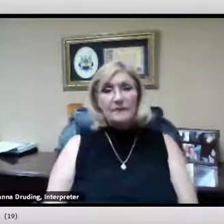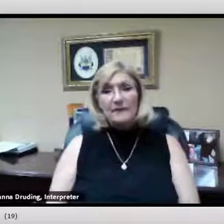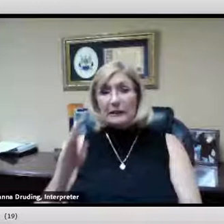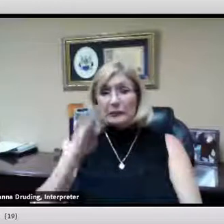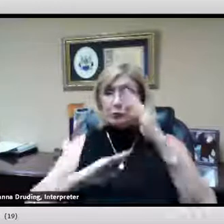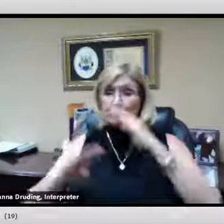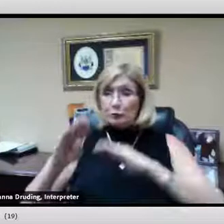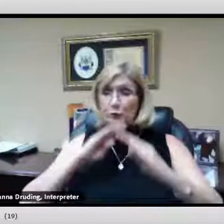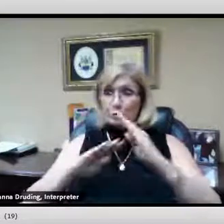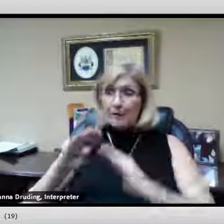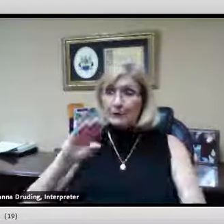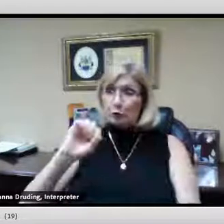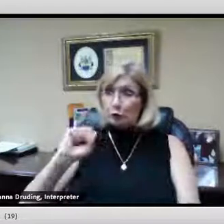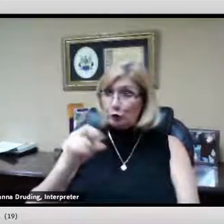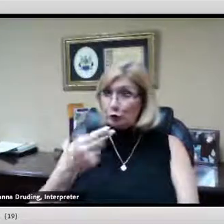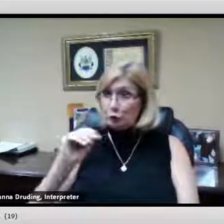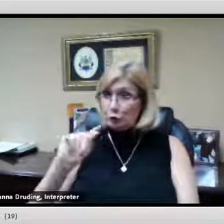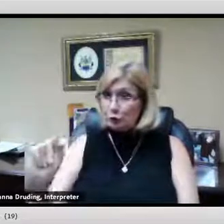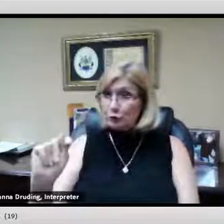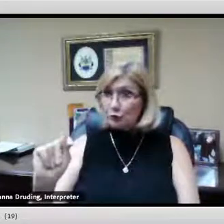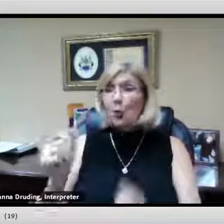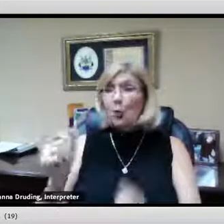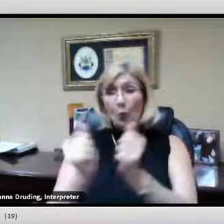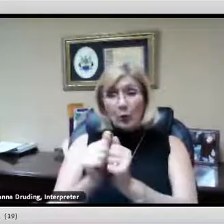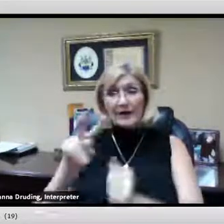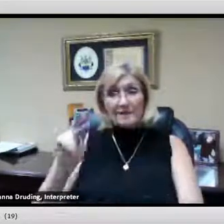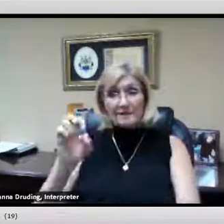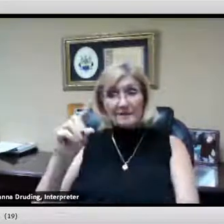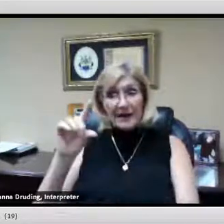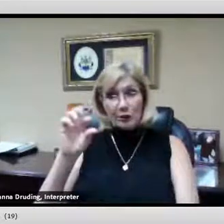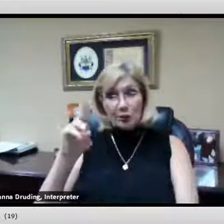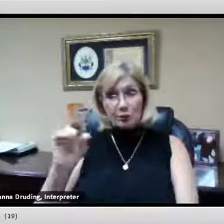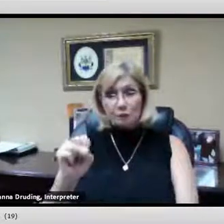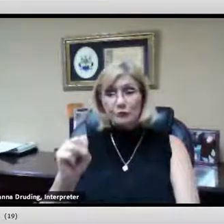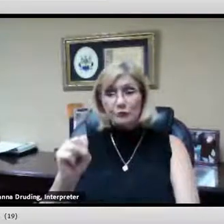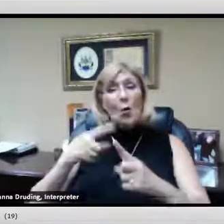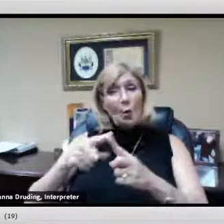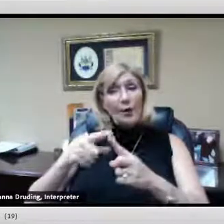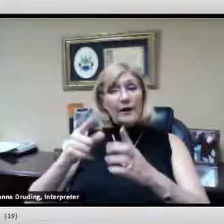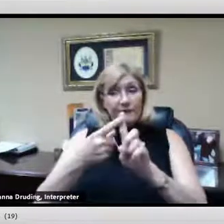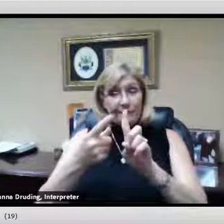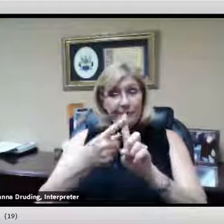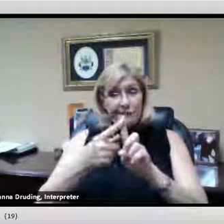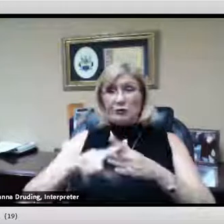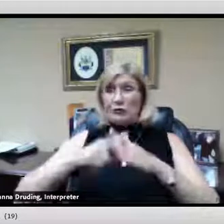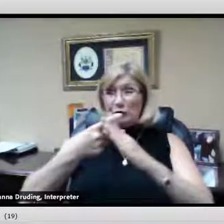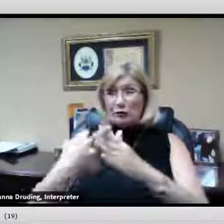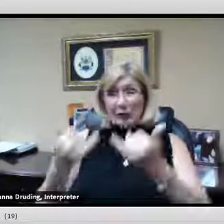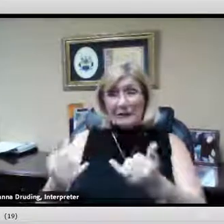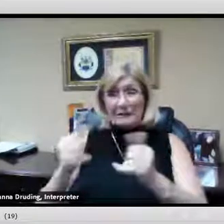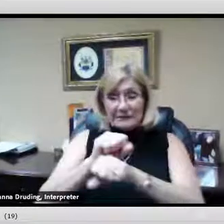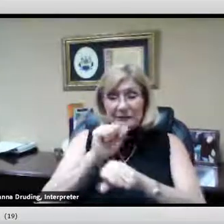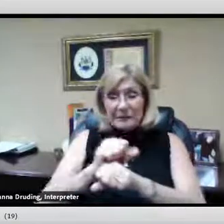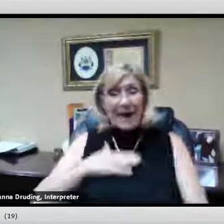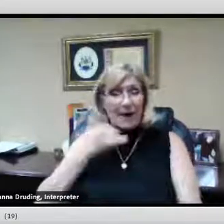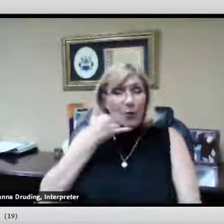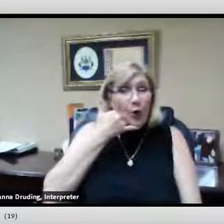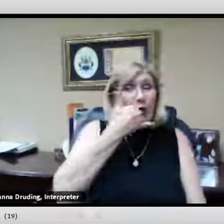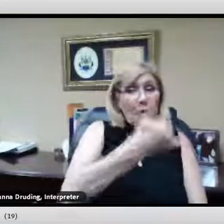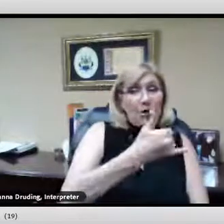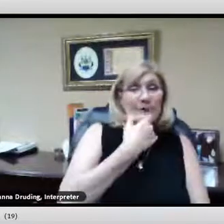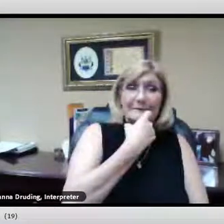Troubleshooting with vendors. When I first started this job, I thought, oh, that's easy. I just call and I tell them what the problem is. But there's a little bit